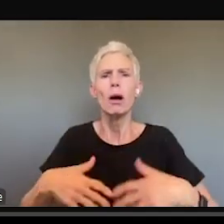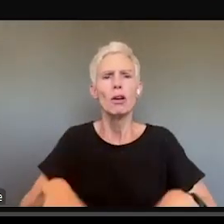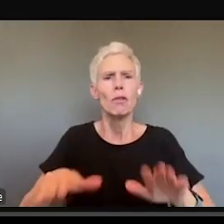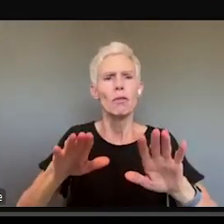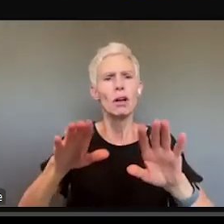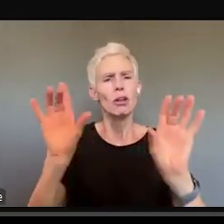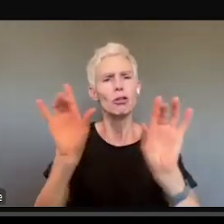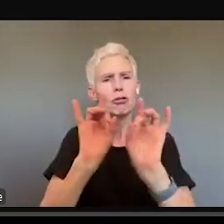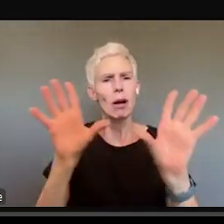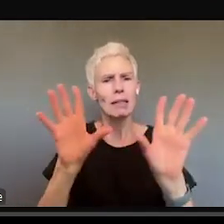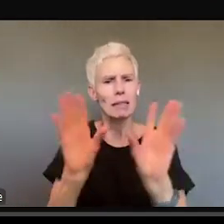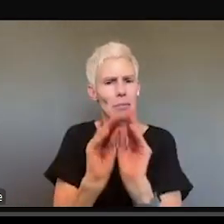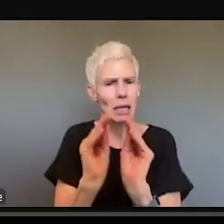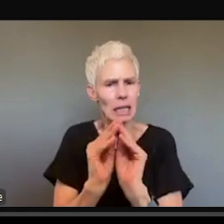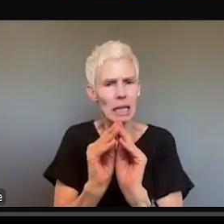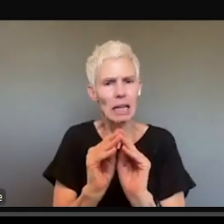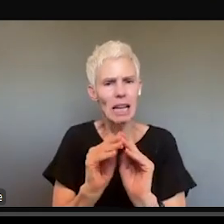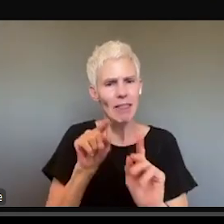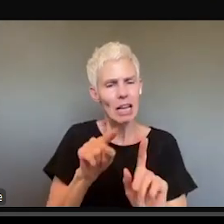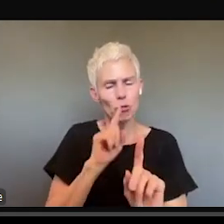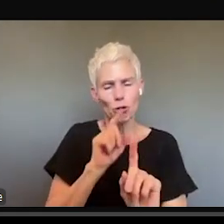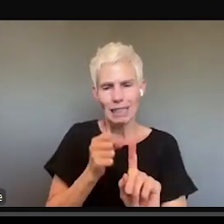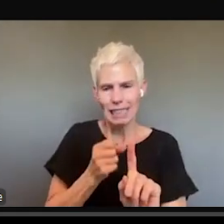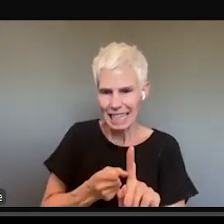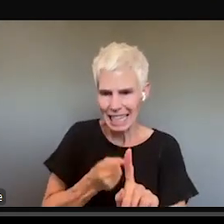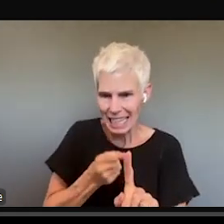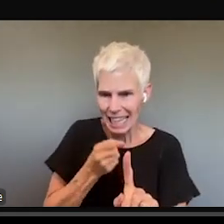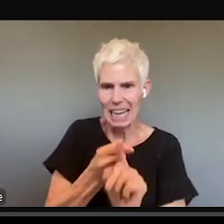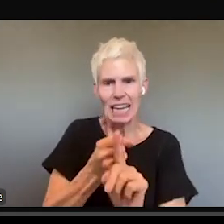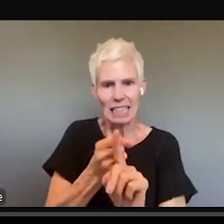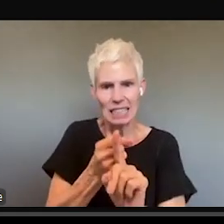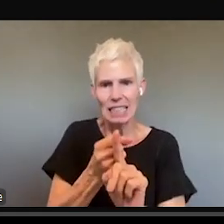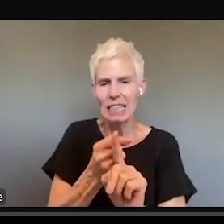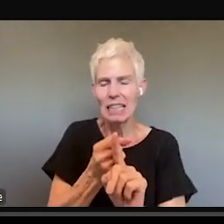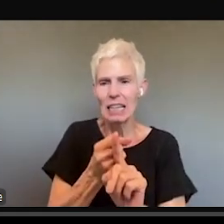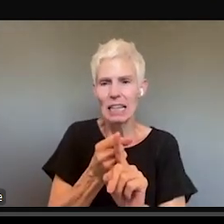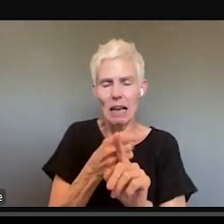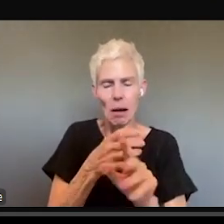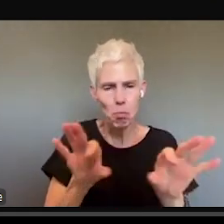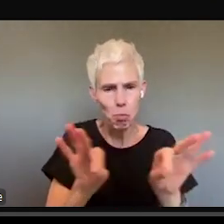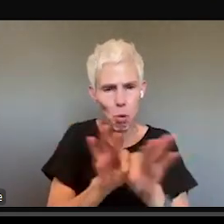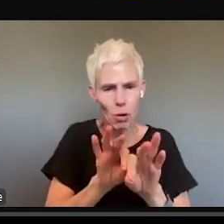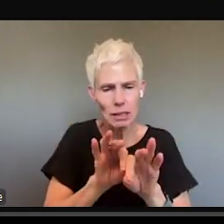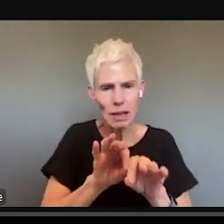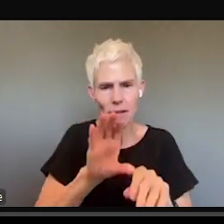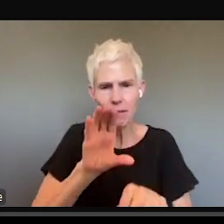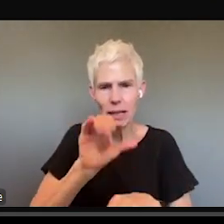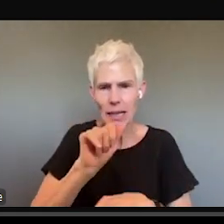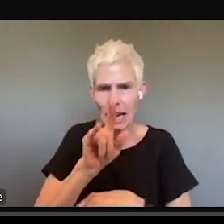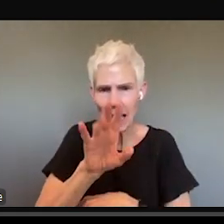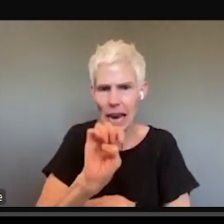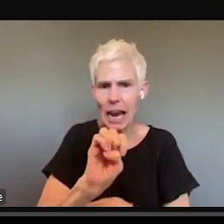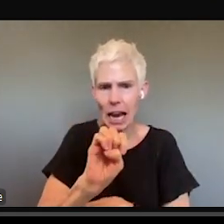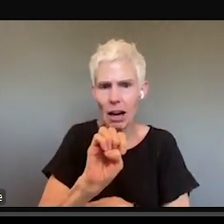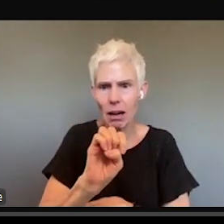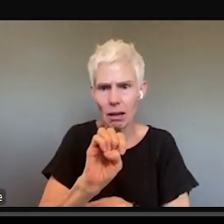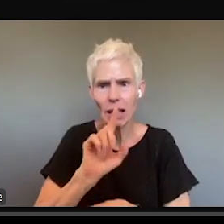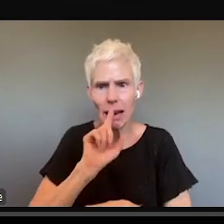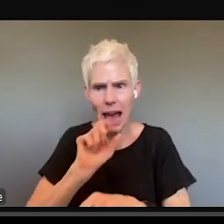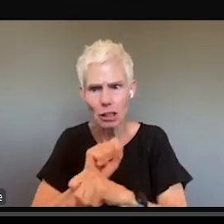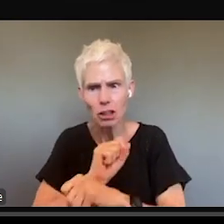And I just feel like this one really hit on care that feels like